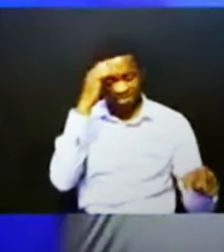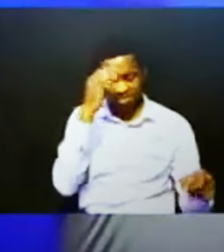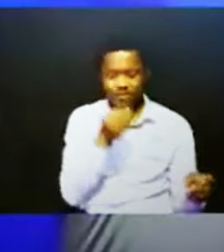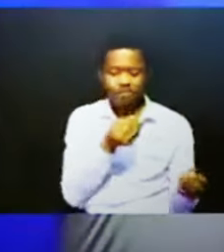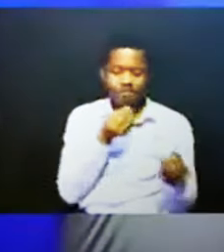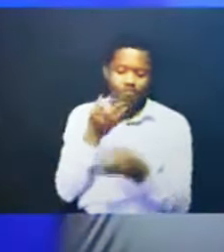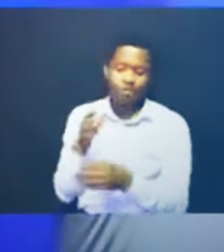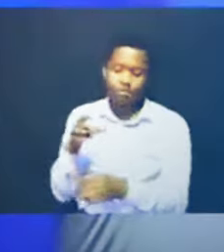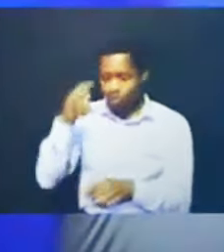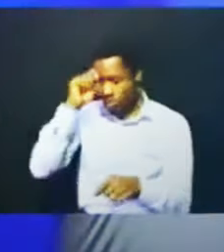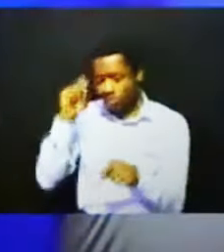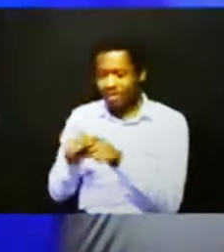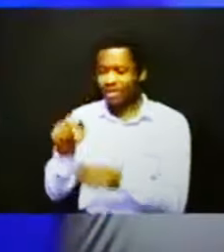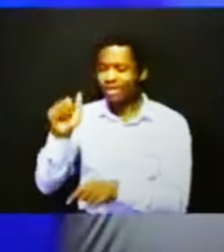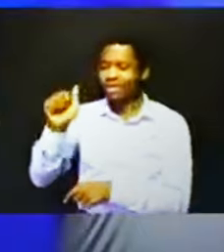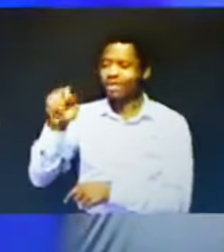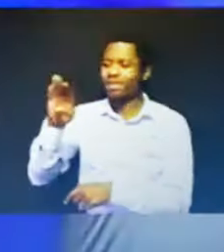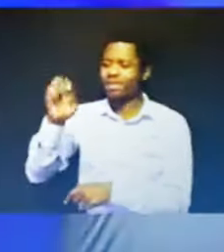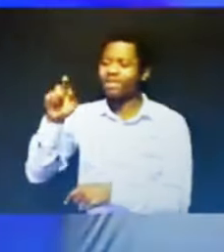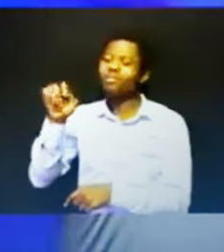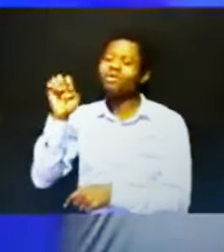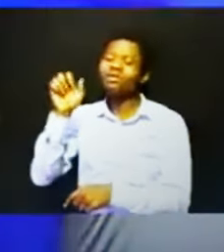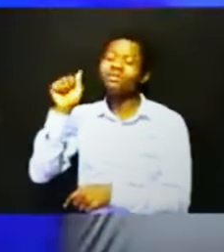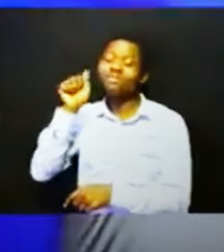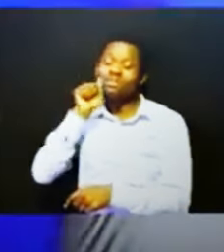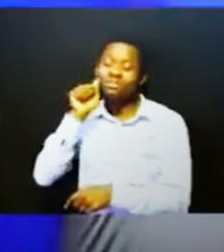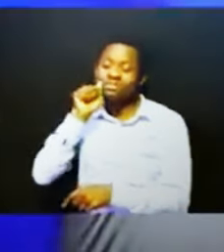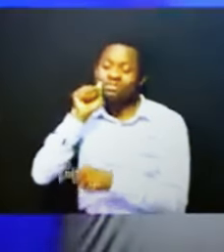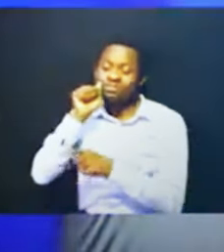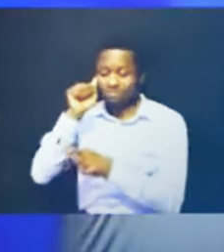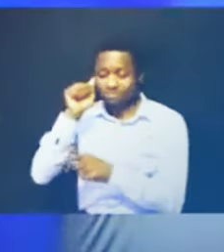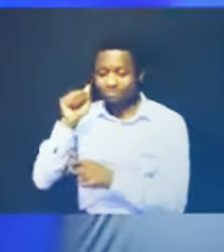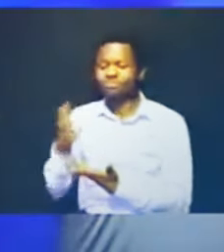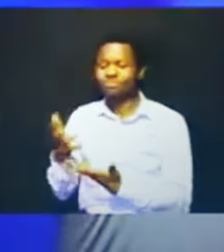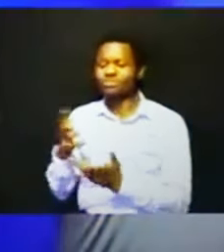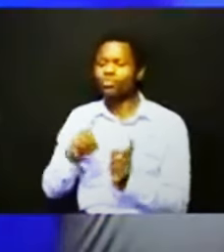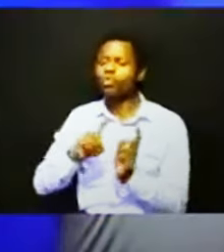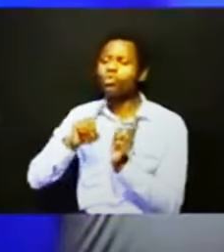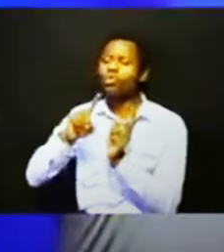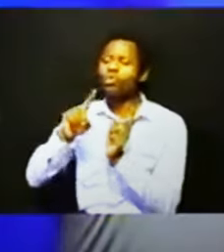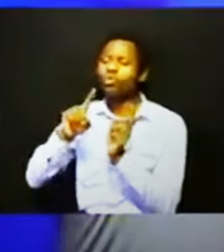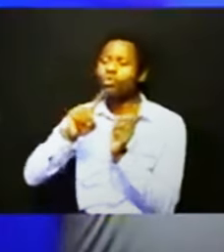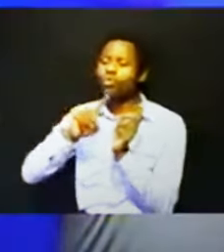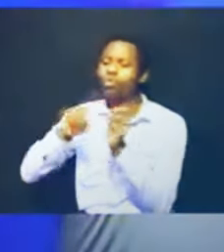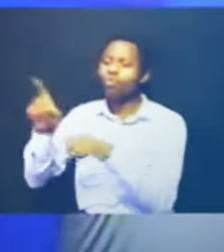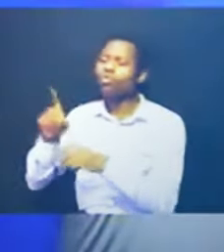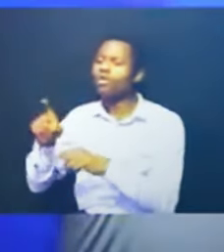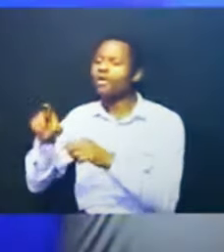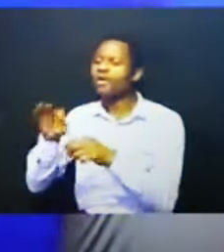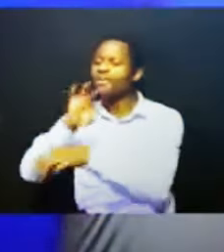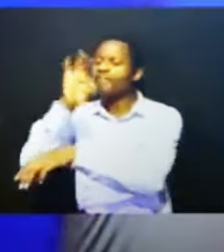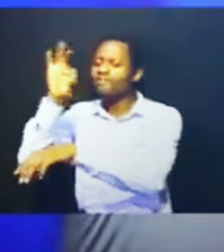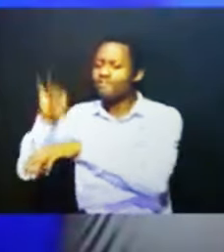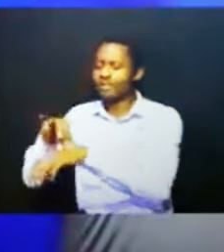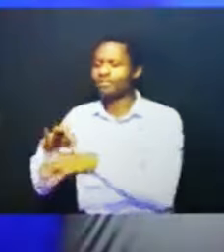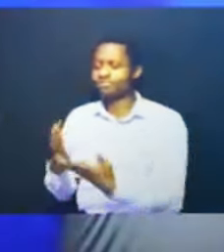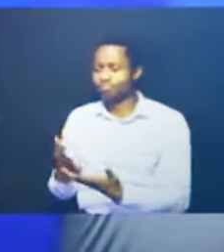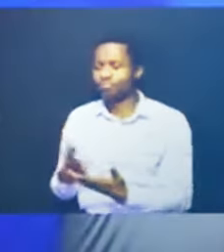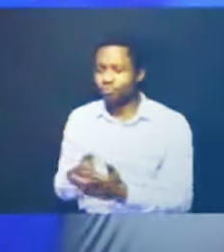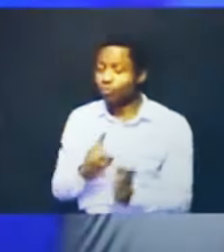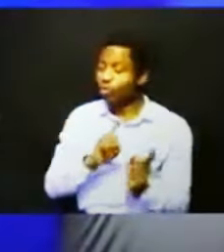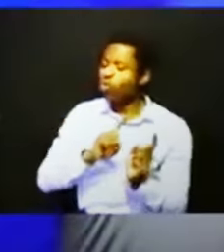Abel, "Let's go out to the field." While they were in the field, Cain attacked his brother